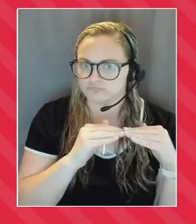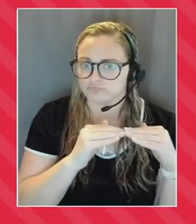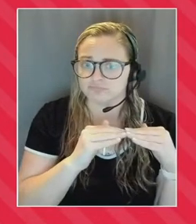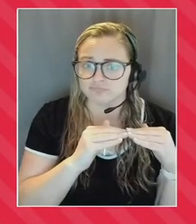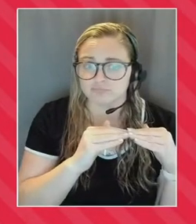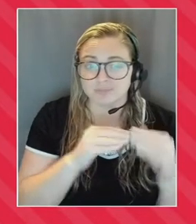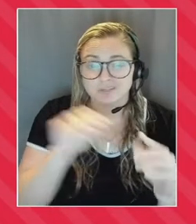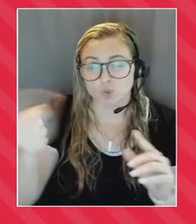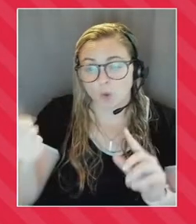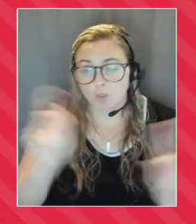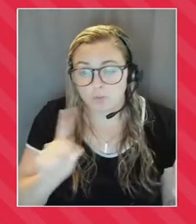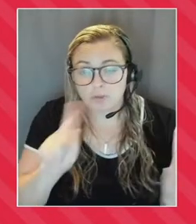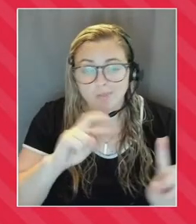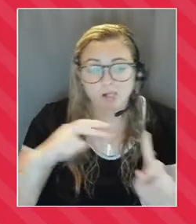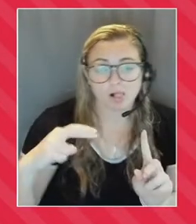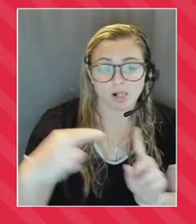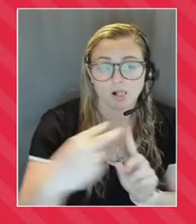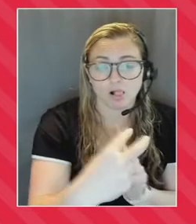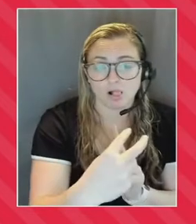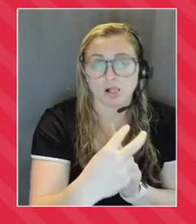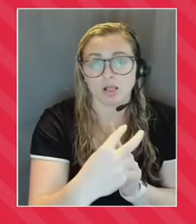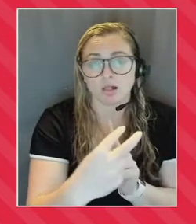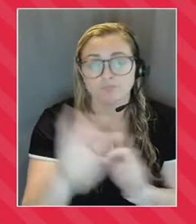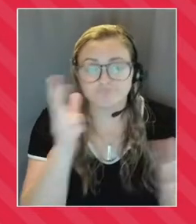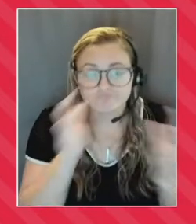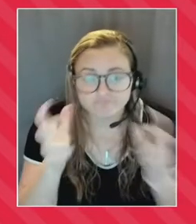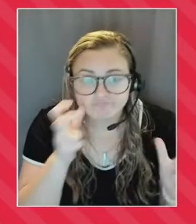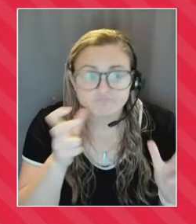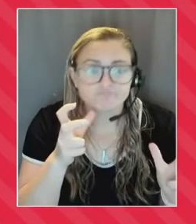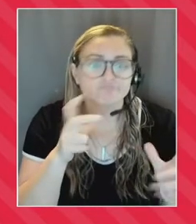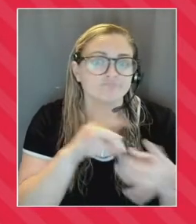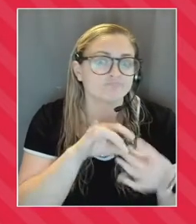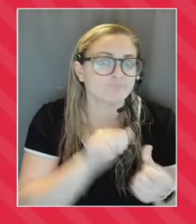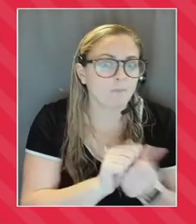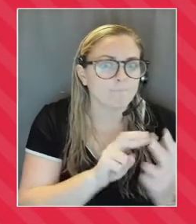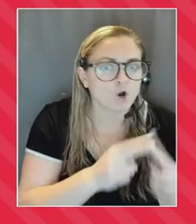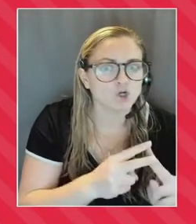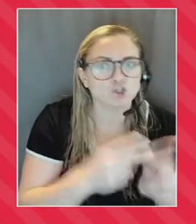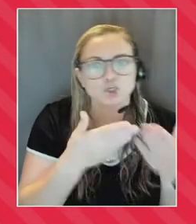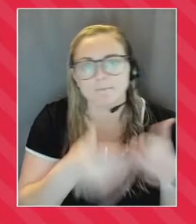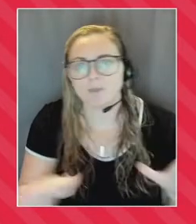on how to achieve food equity in partnership with public, private,